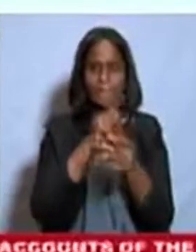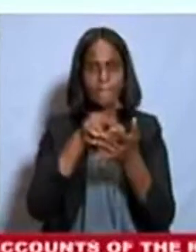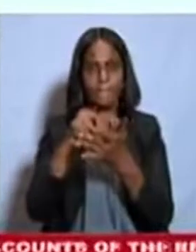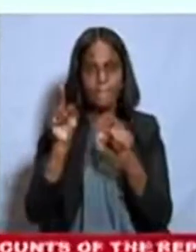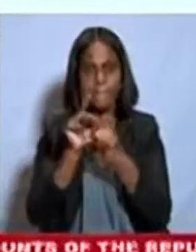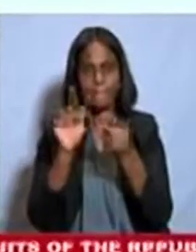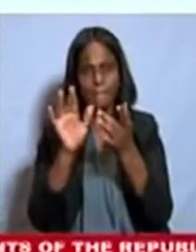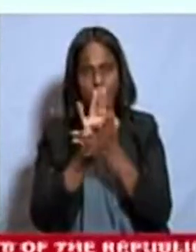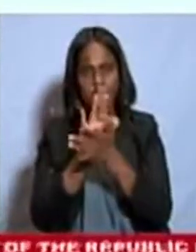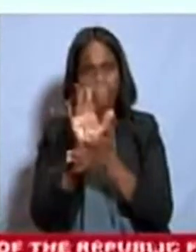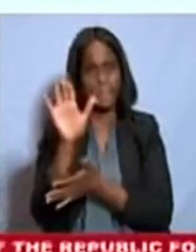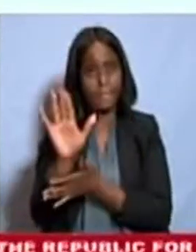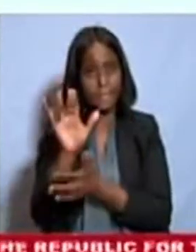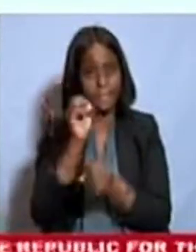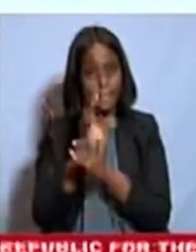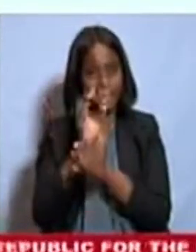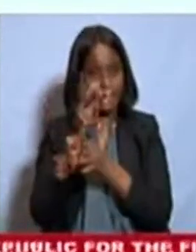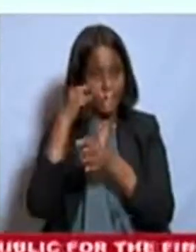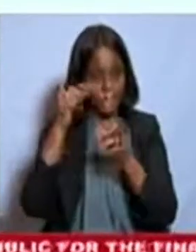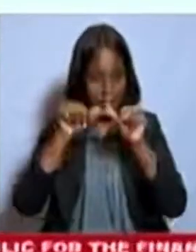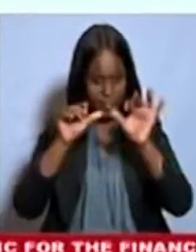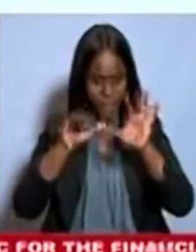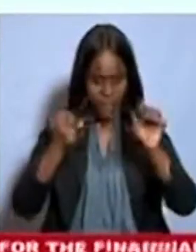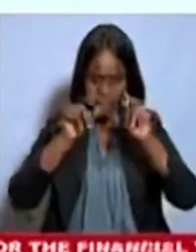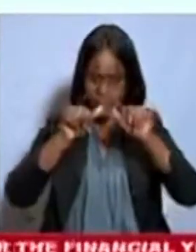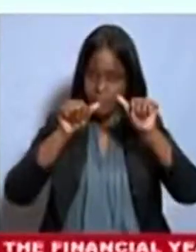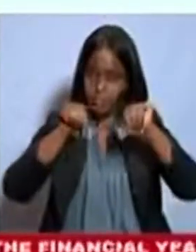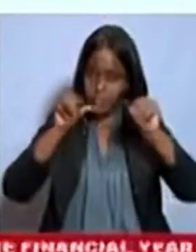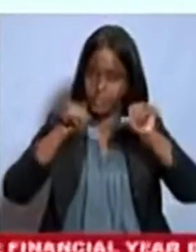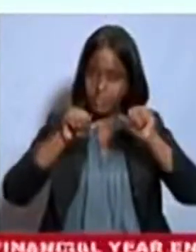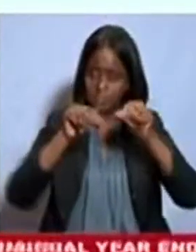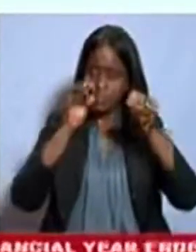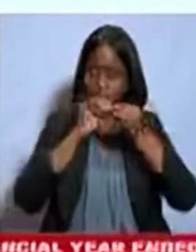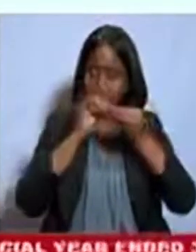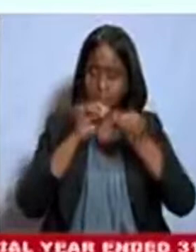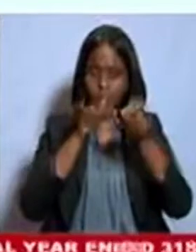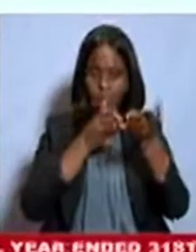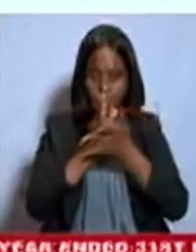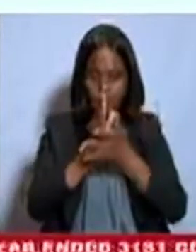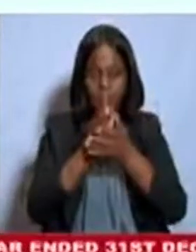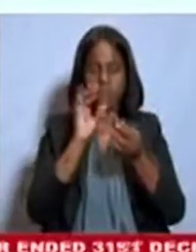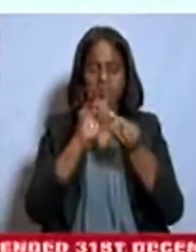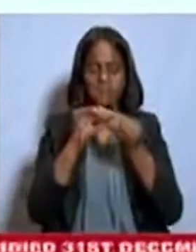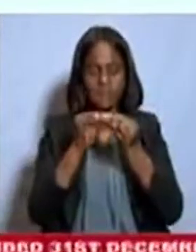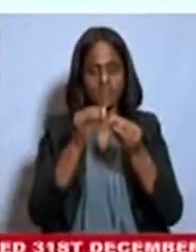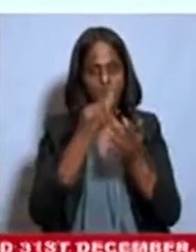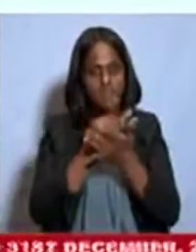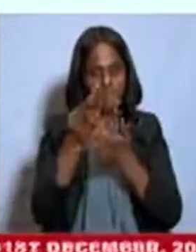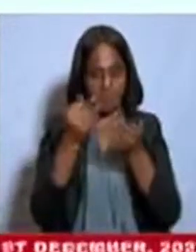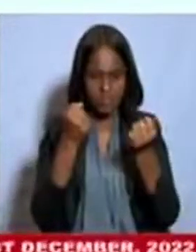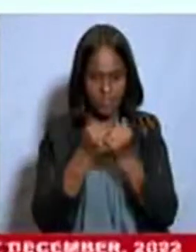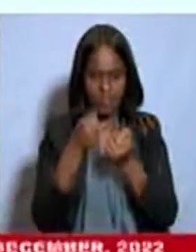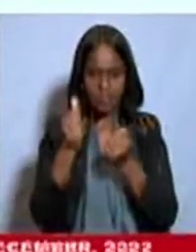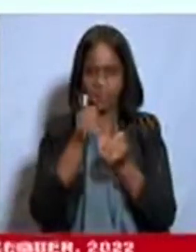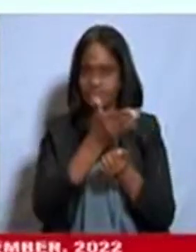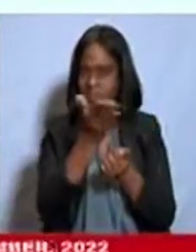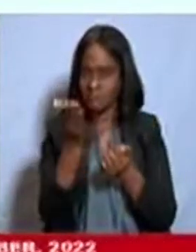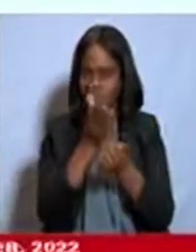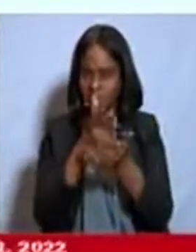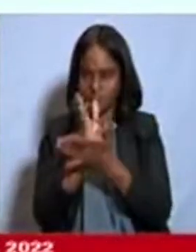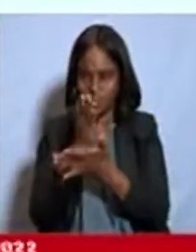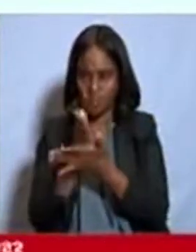and documents are available for the auditor's verification. Further, the correct quantities of inputs were issued to the